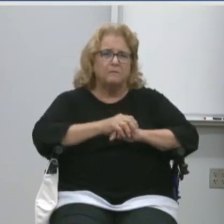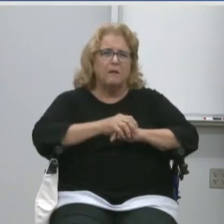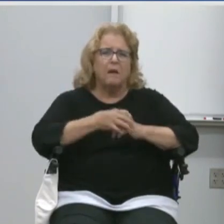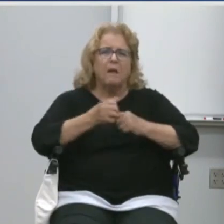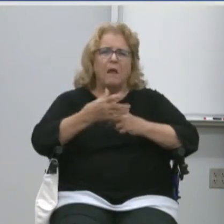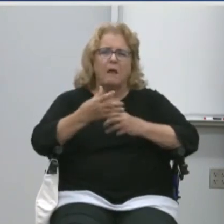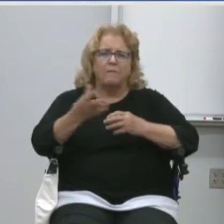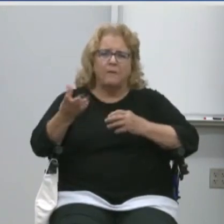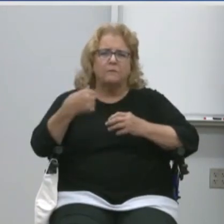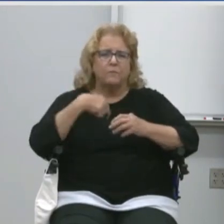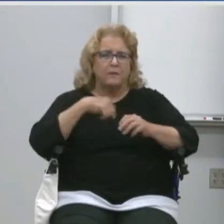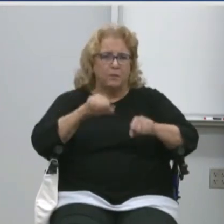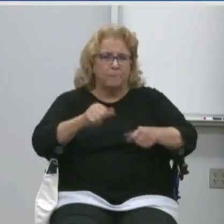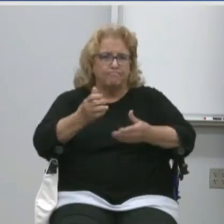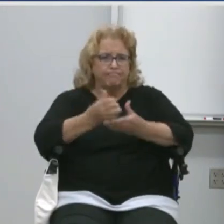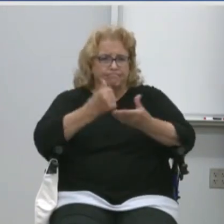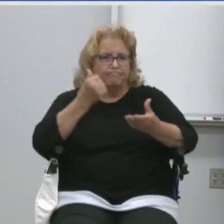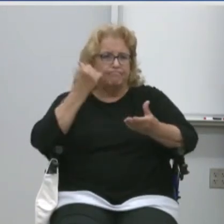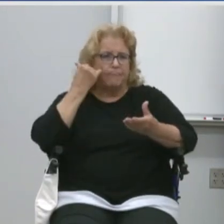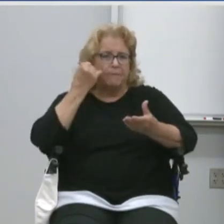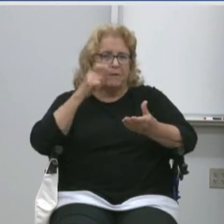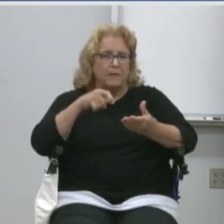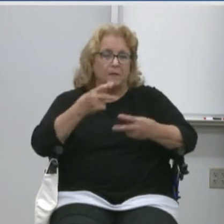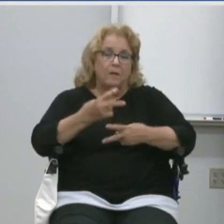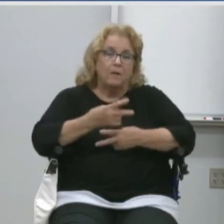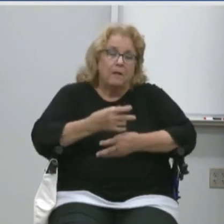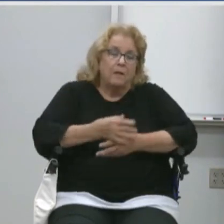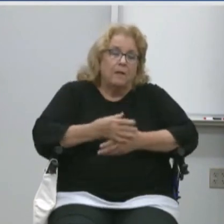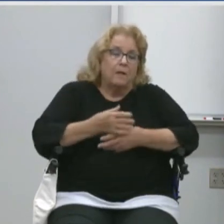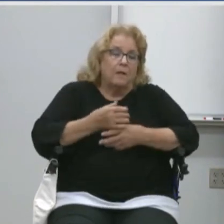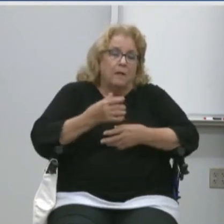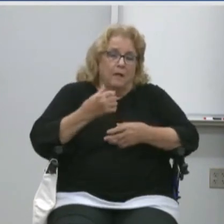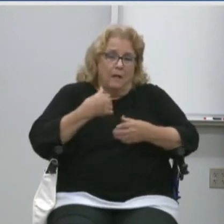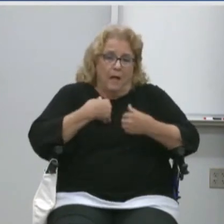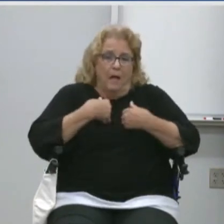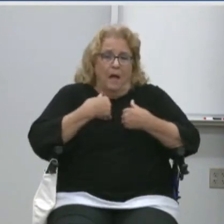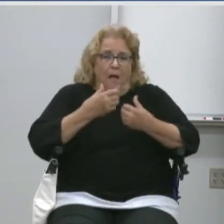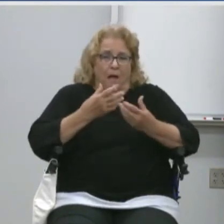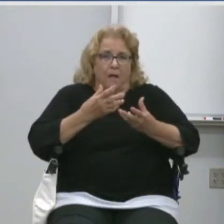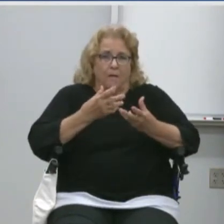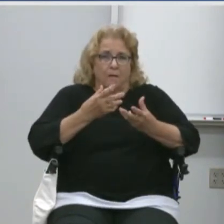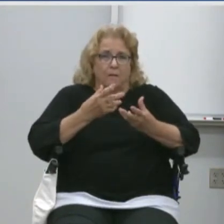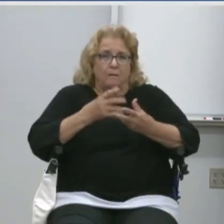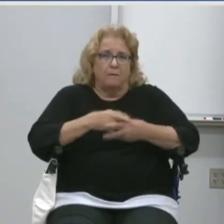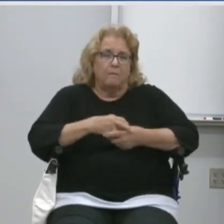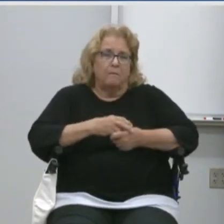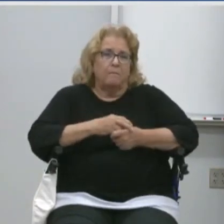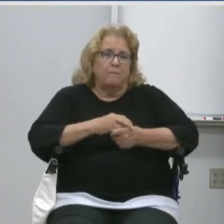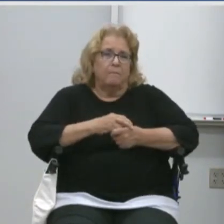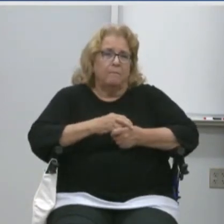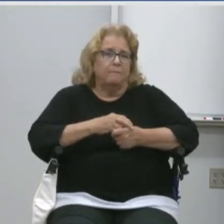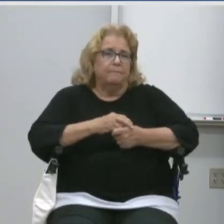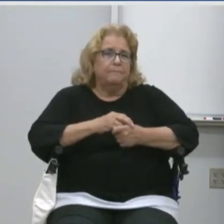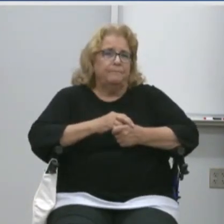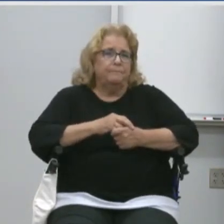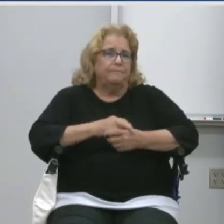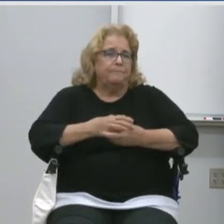there that we could draw upon. Worst case scenario, we do have them in queue if needed.